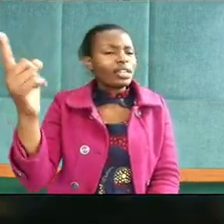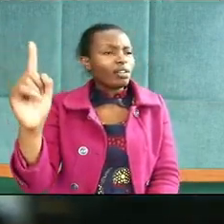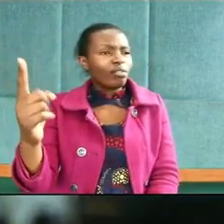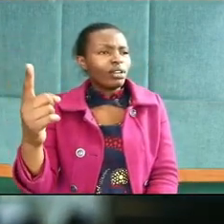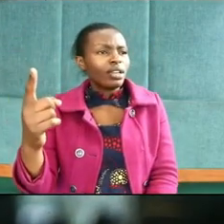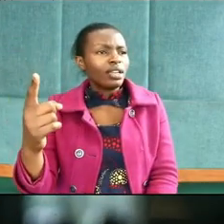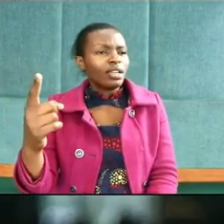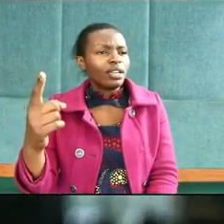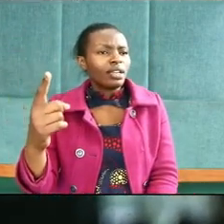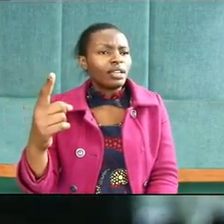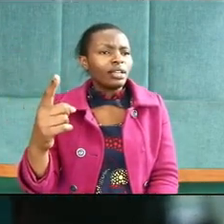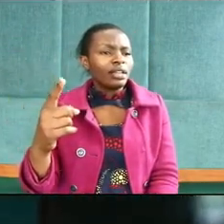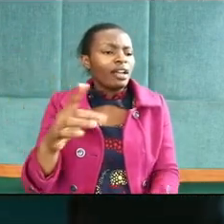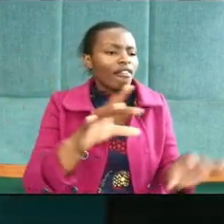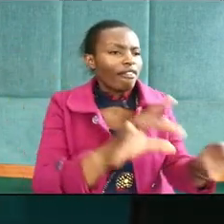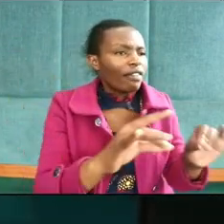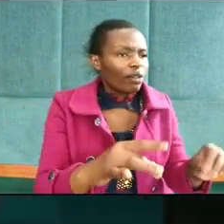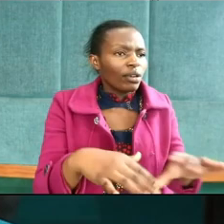with prayer.